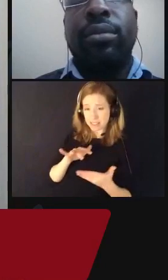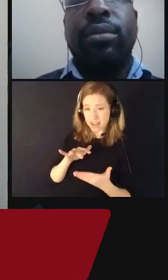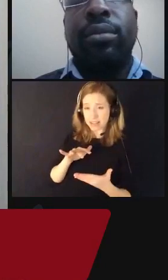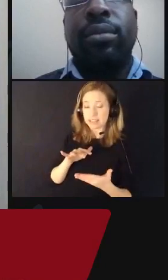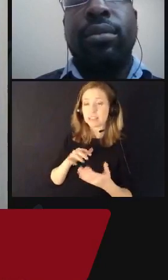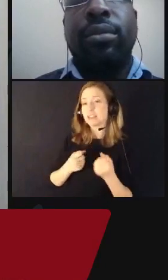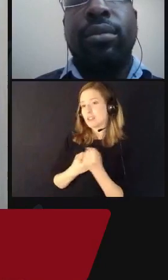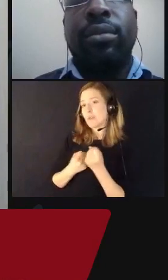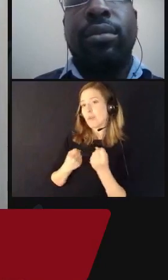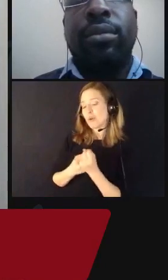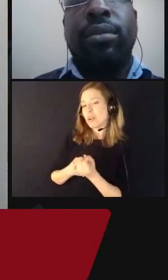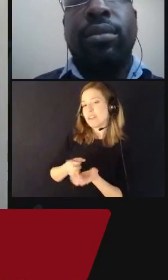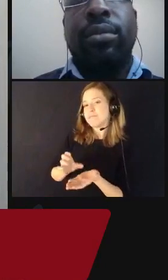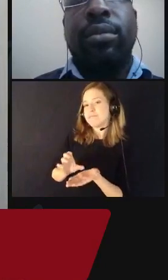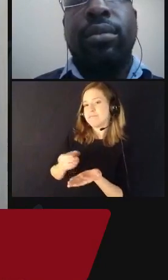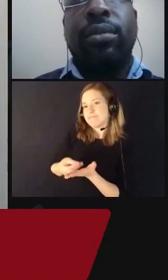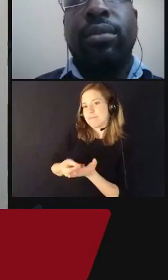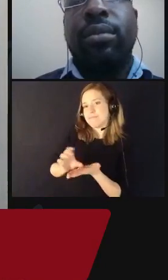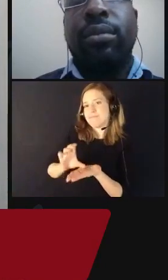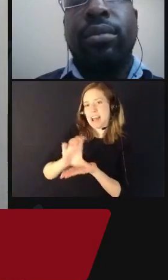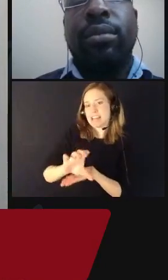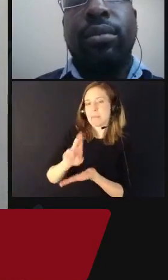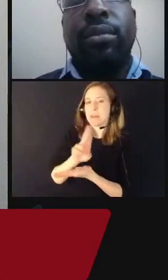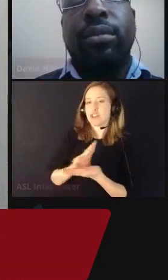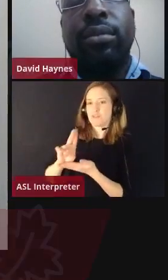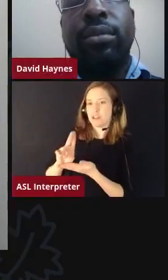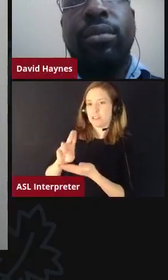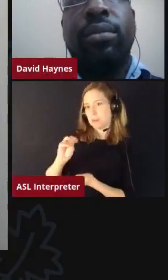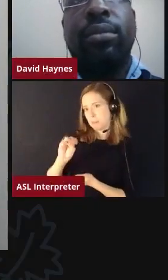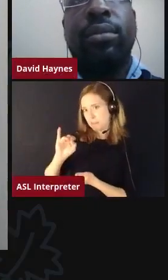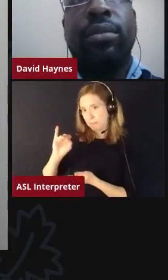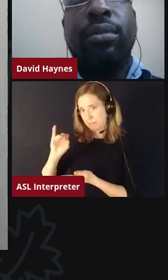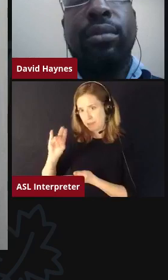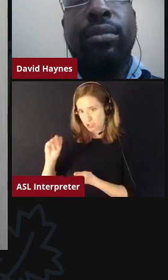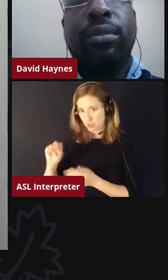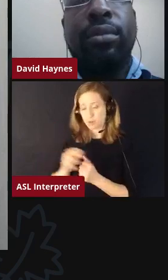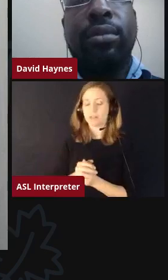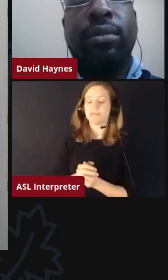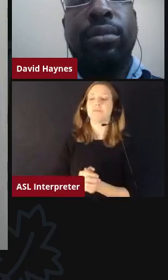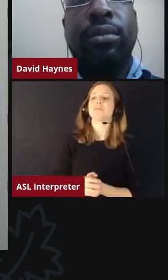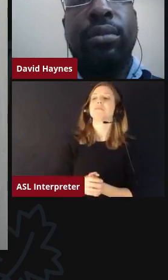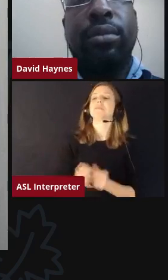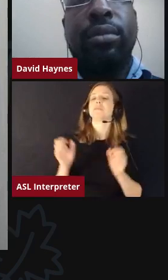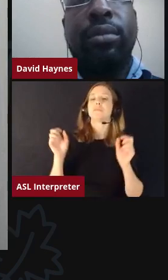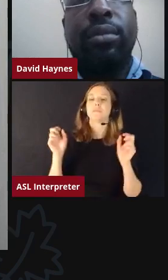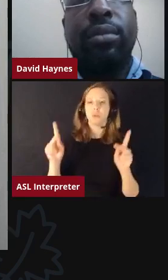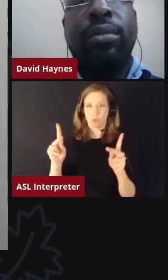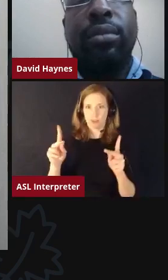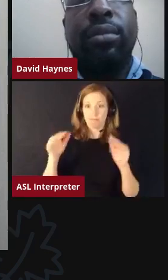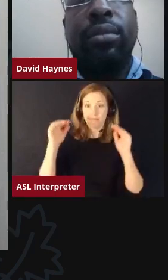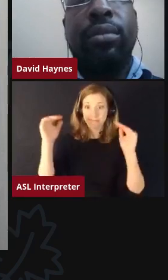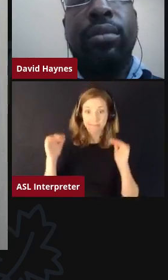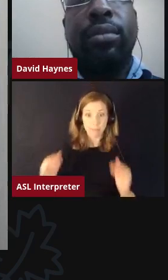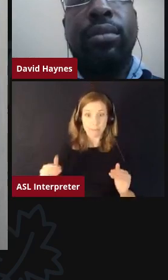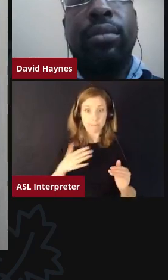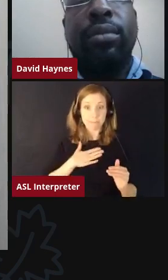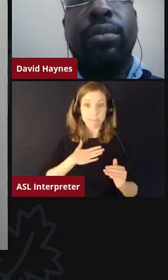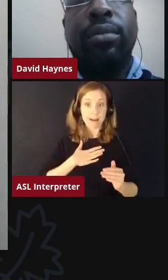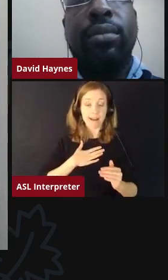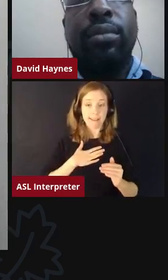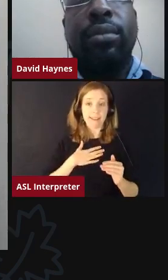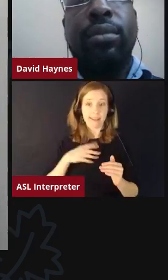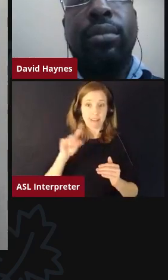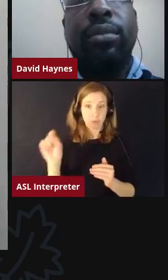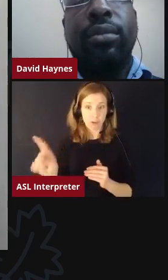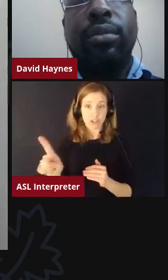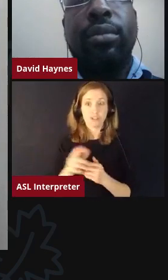will ask you is some of the things that you are, give me a second. What do